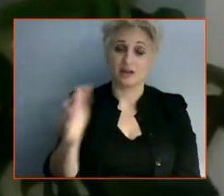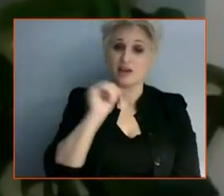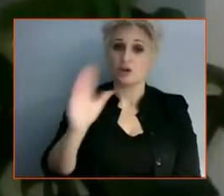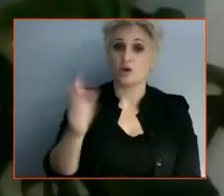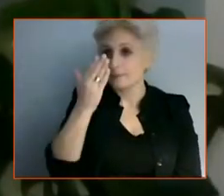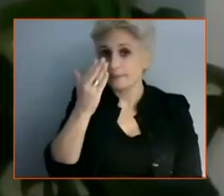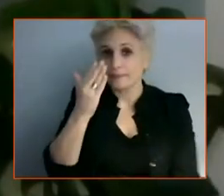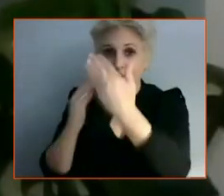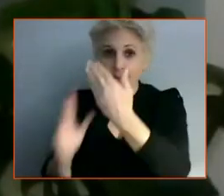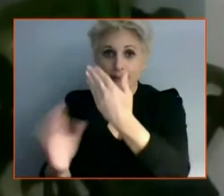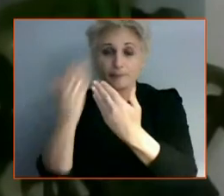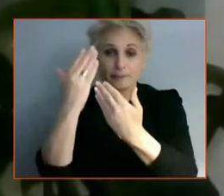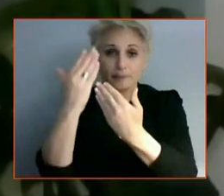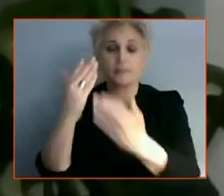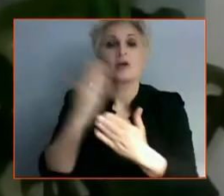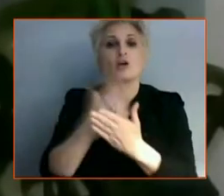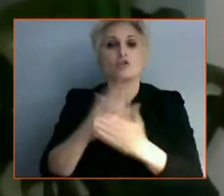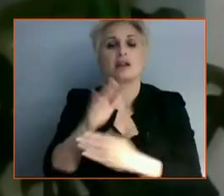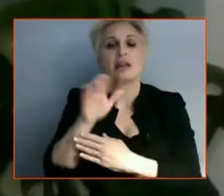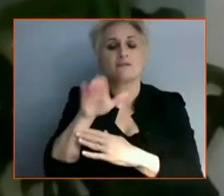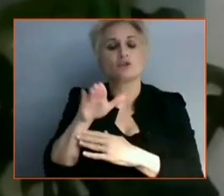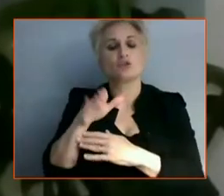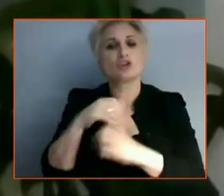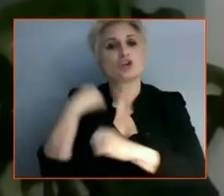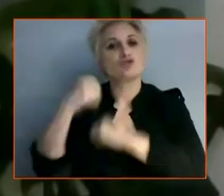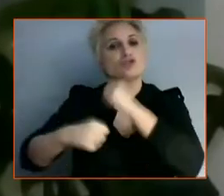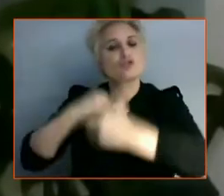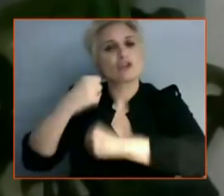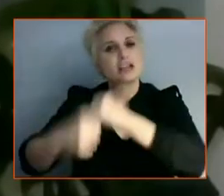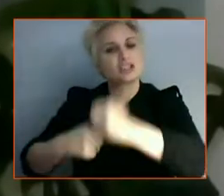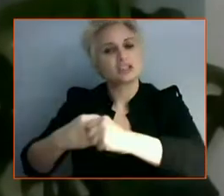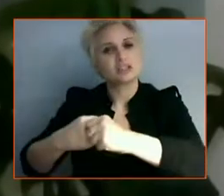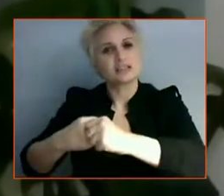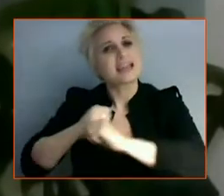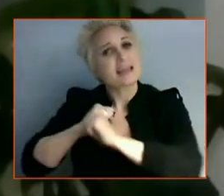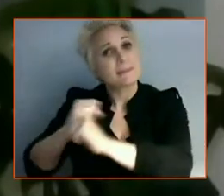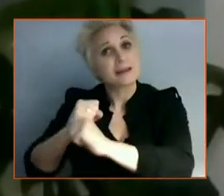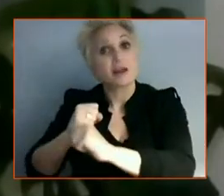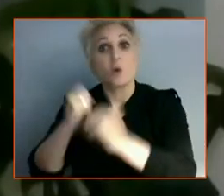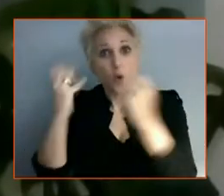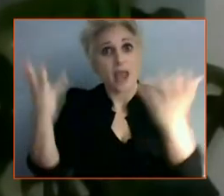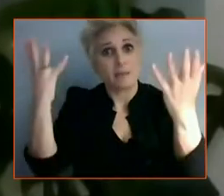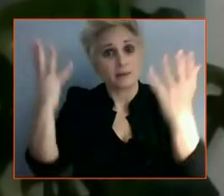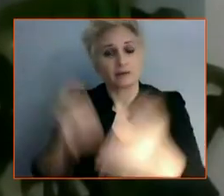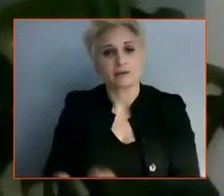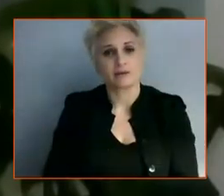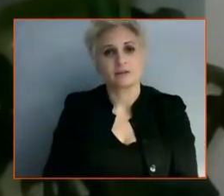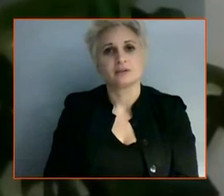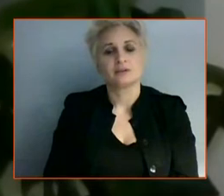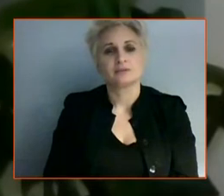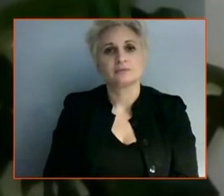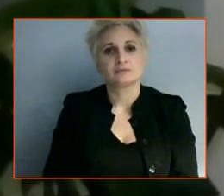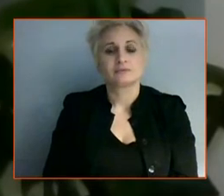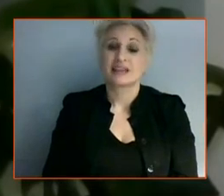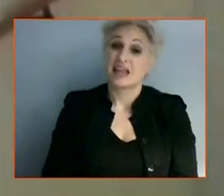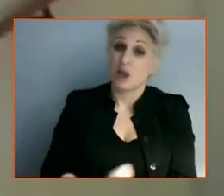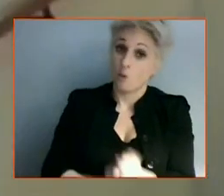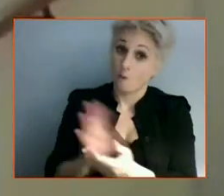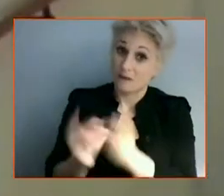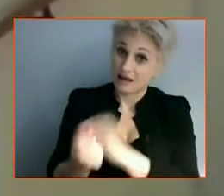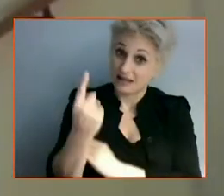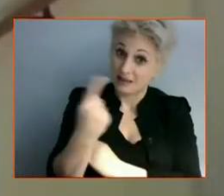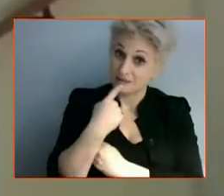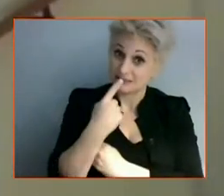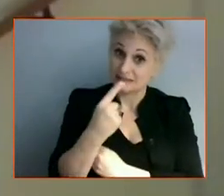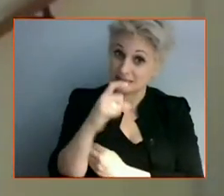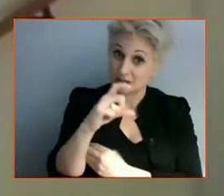government, but future iterations of government through that cross-party work committing to it, it'll bloody get done. It'll bloody get done, says Chlöe